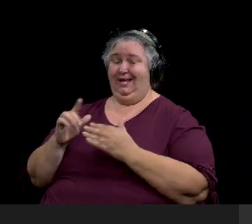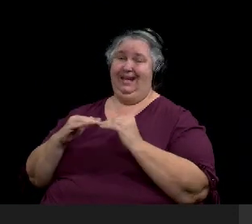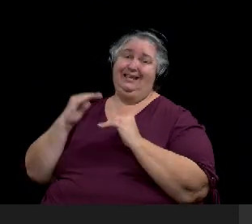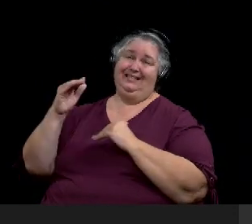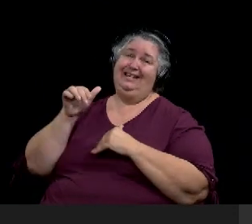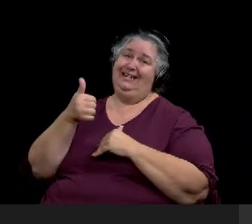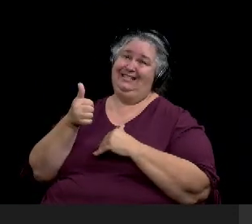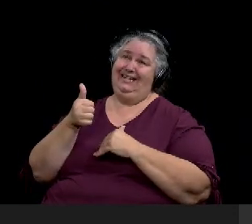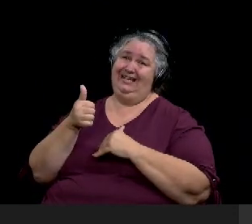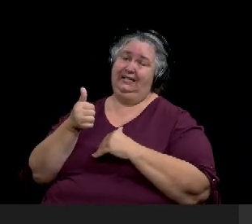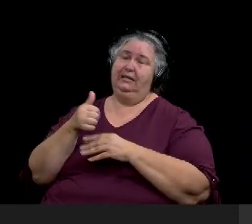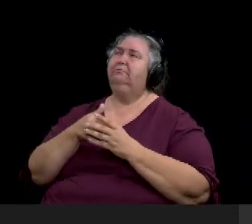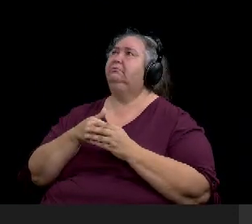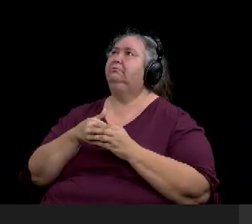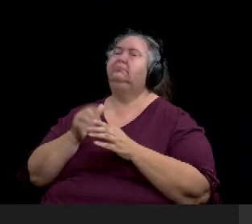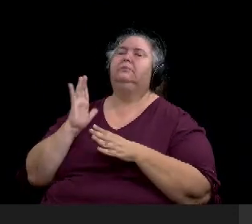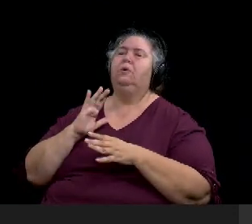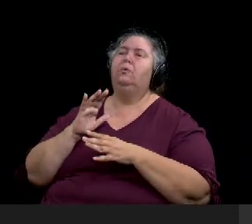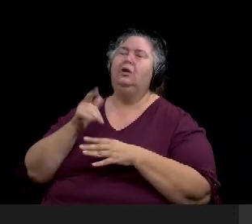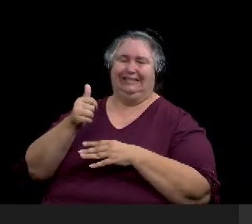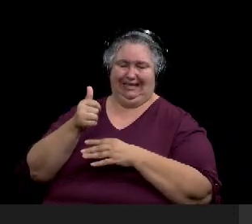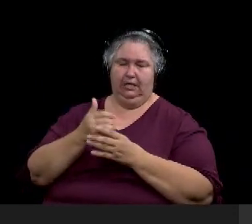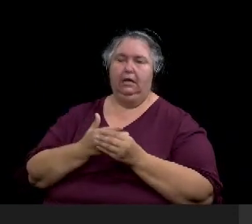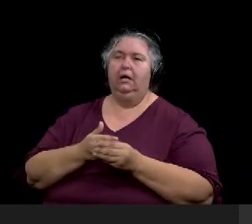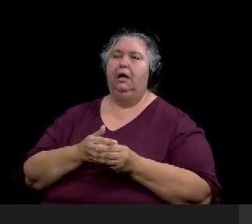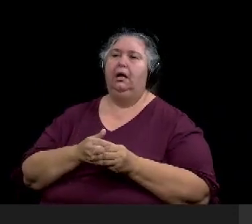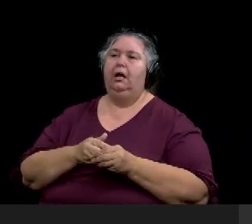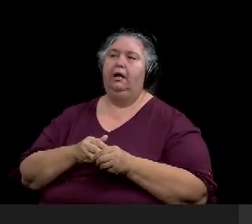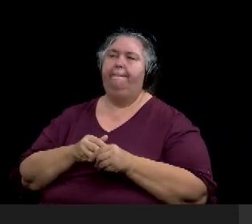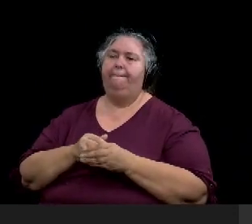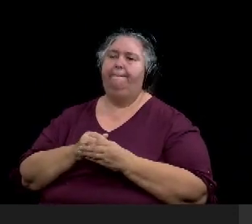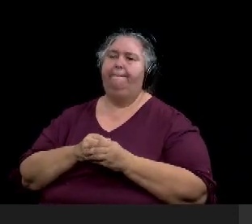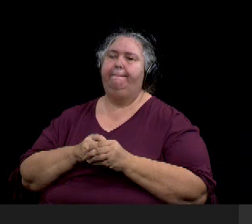10, or were 10. That is the